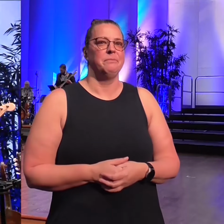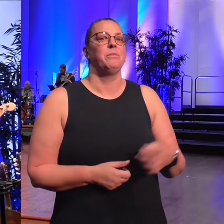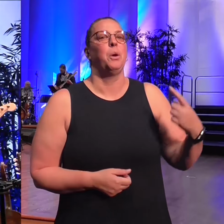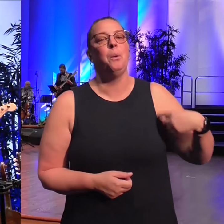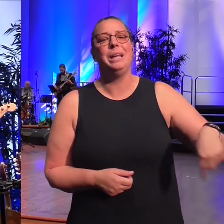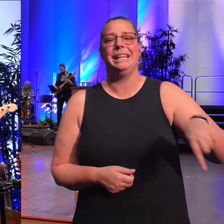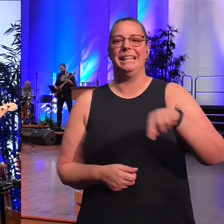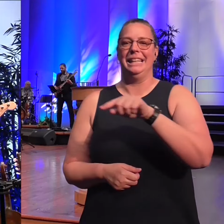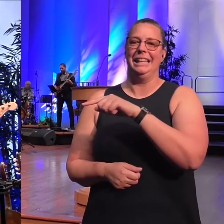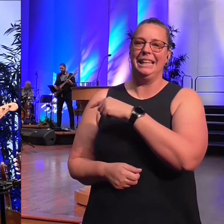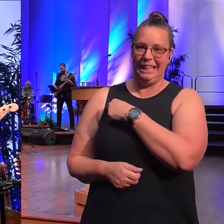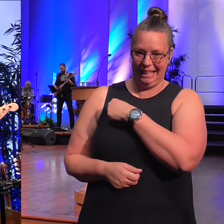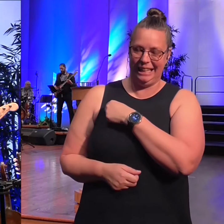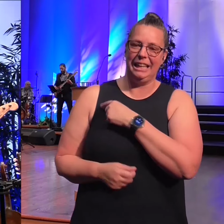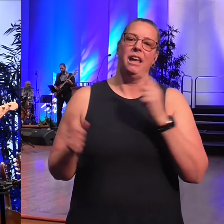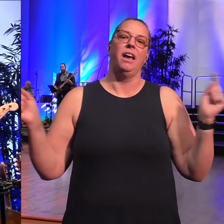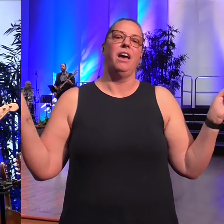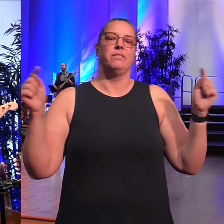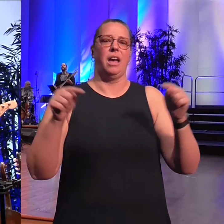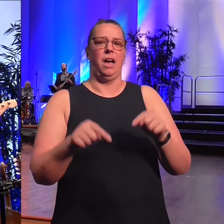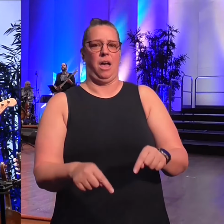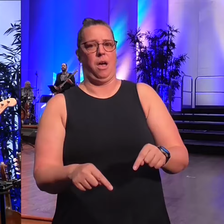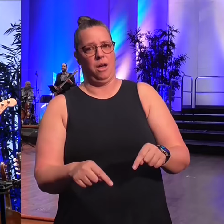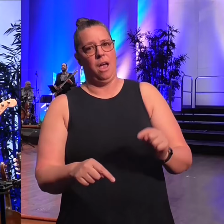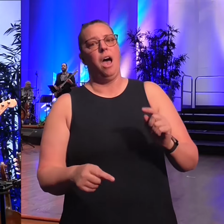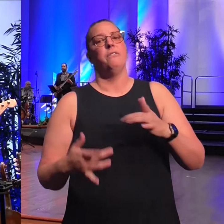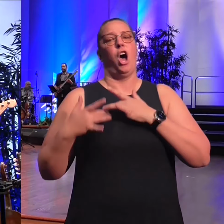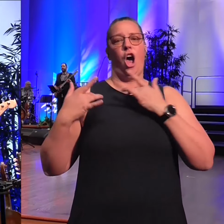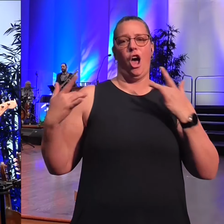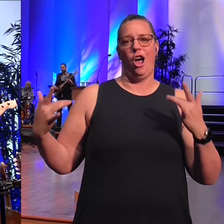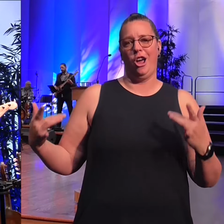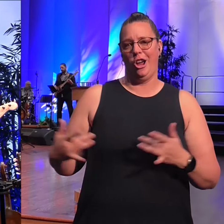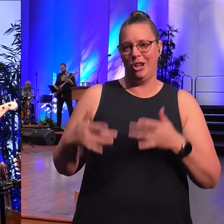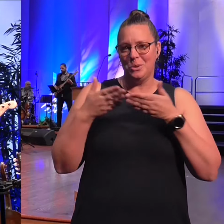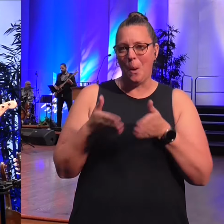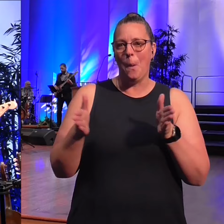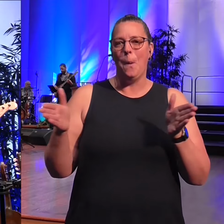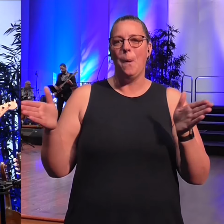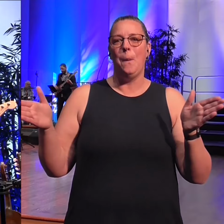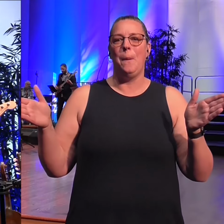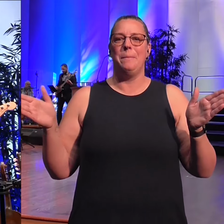We have come with hearts wide